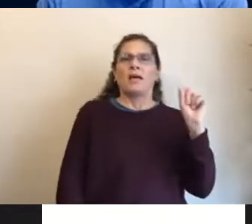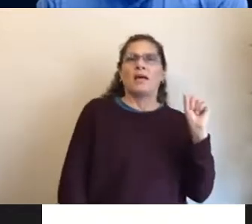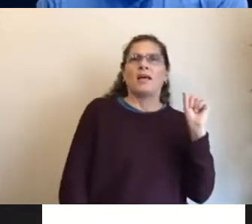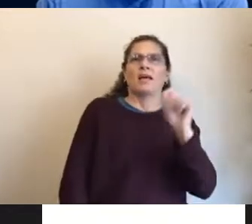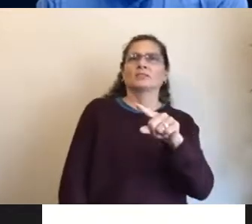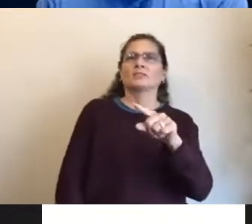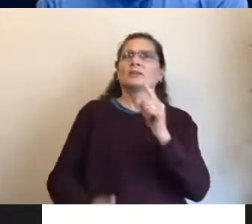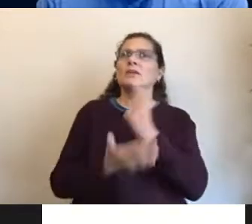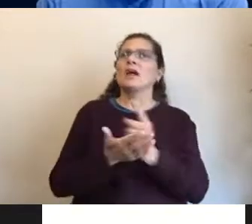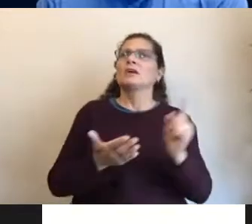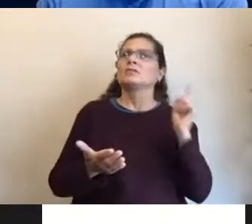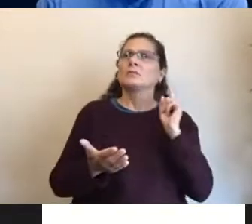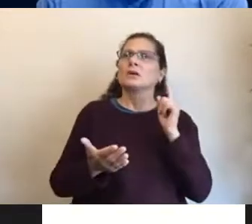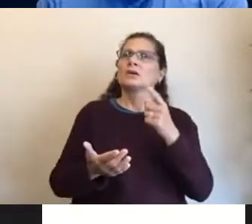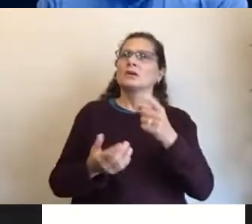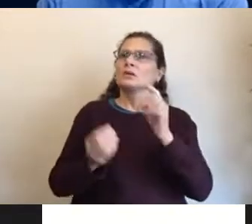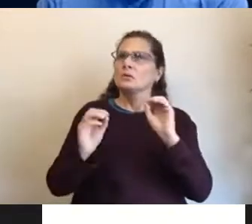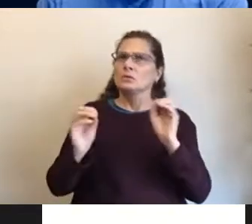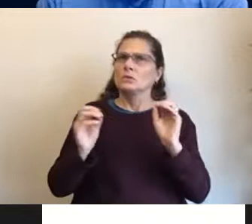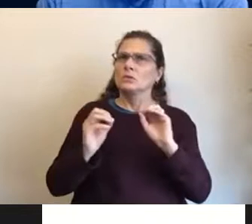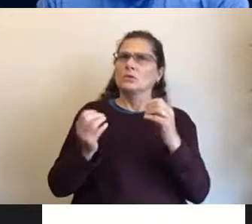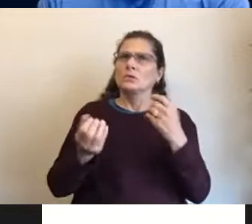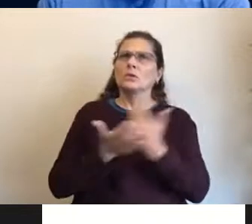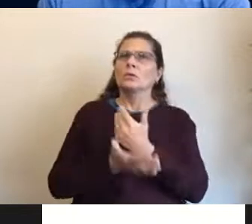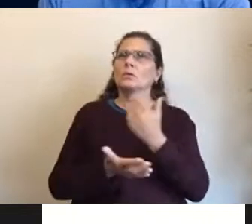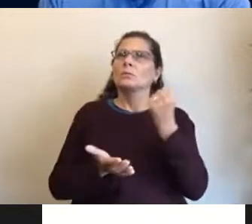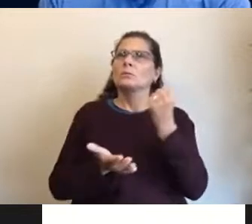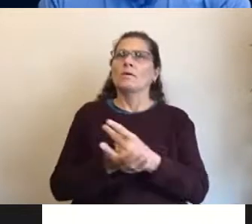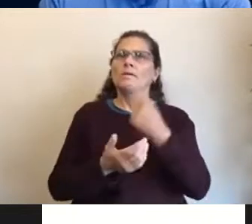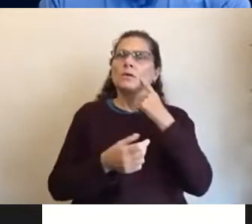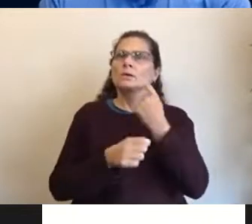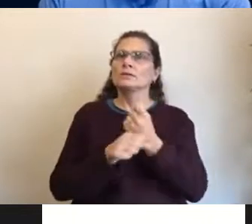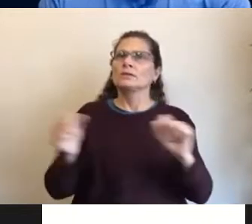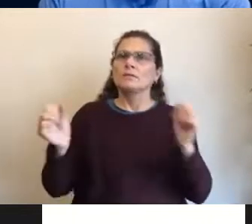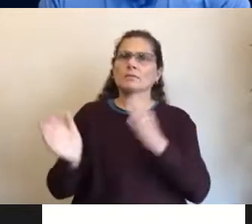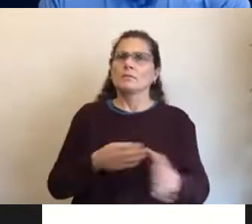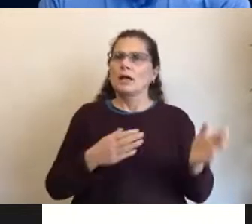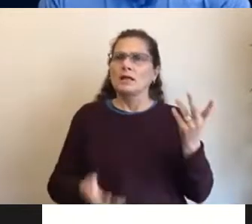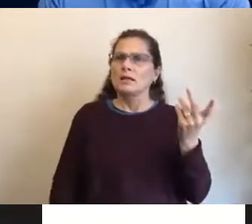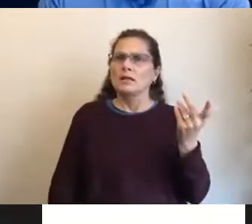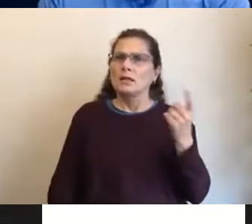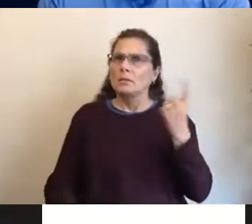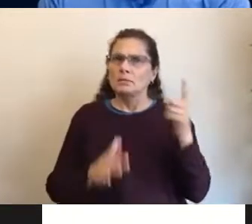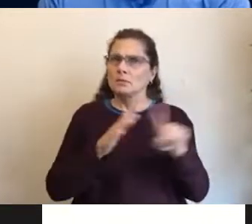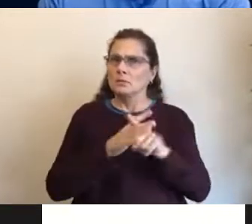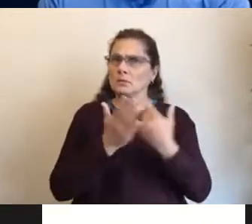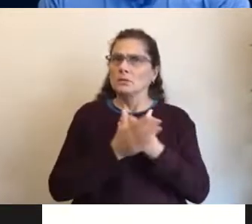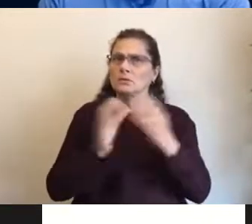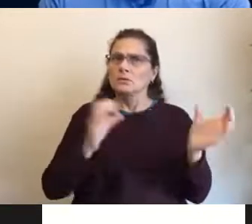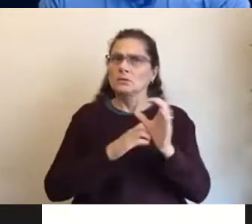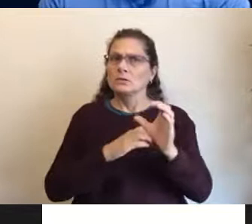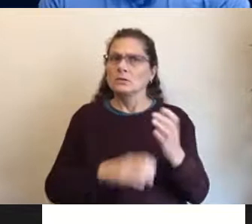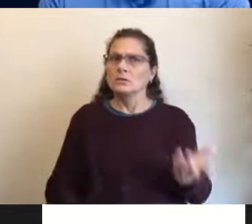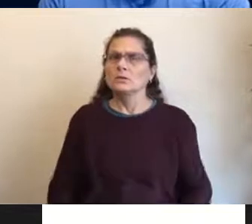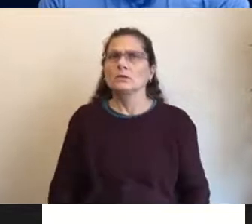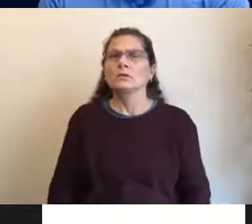plans. What is the status of this program and why weren't any additional plans approved last week? Also, how does the city evaluate whether this program